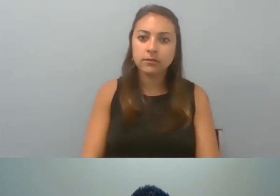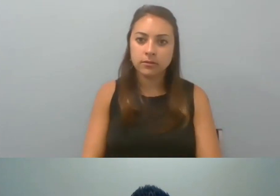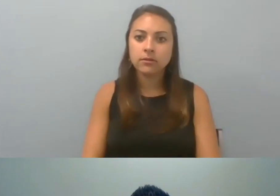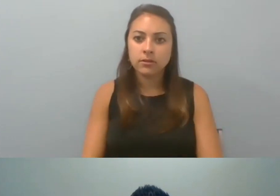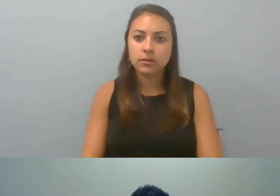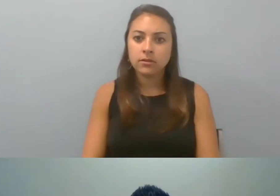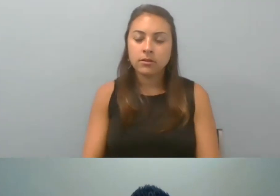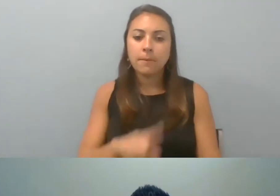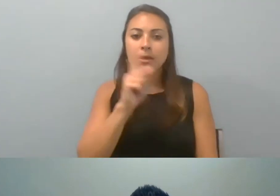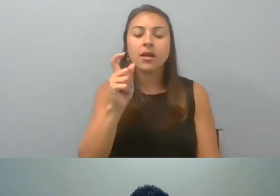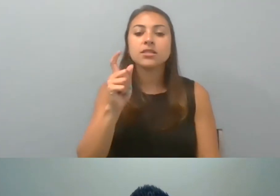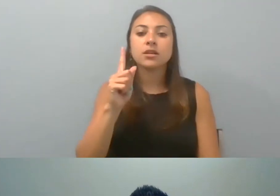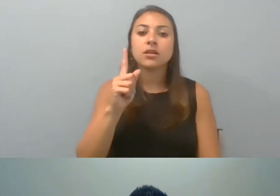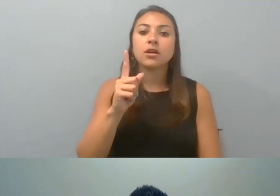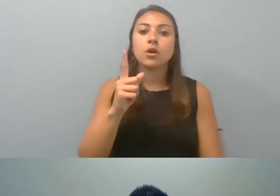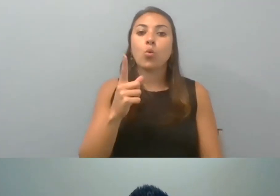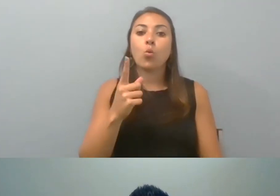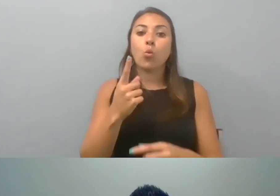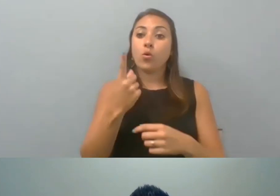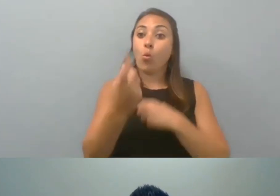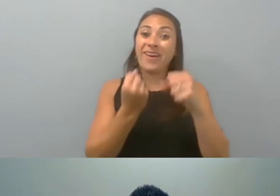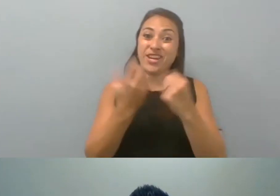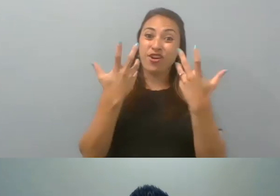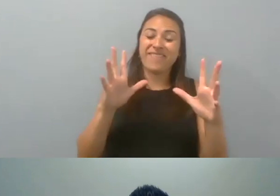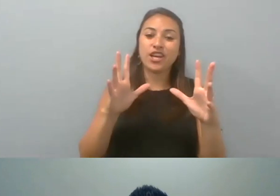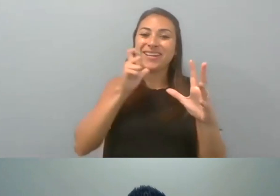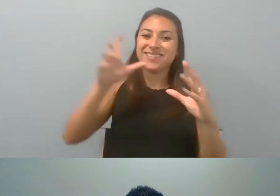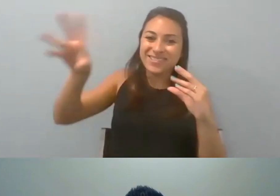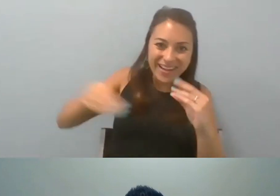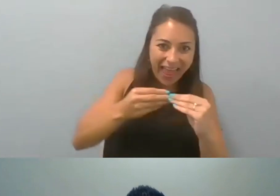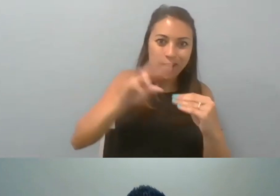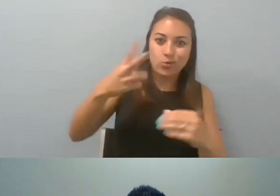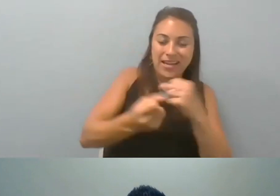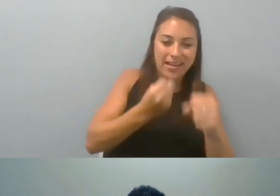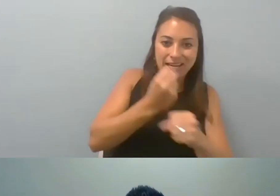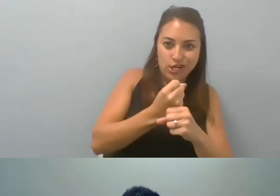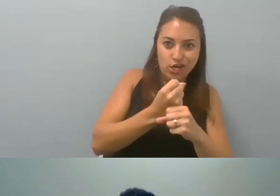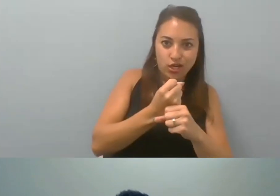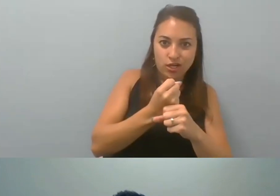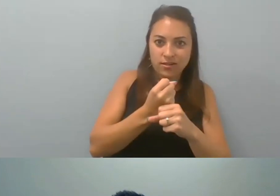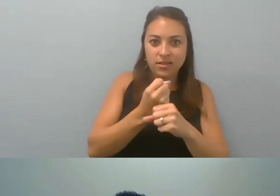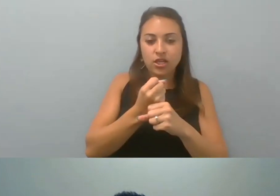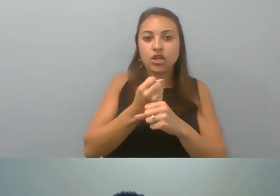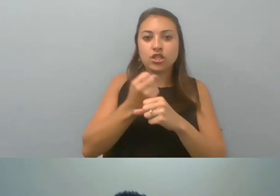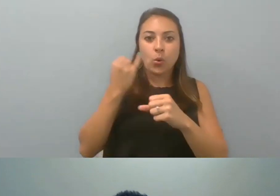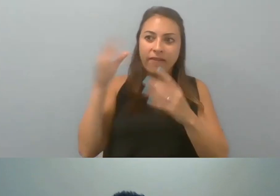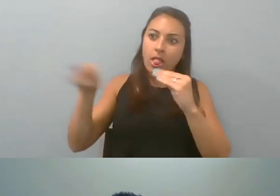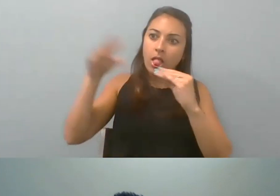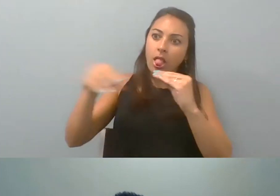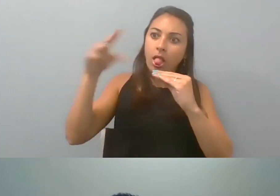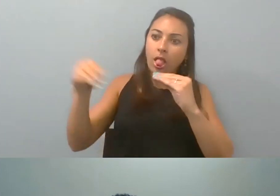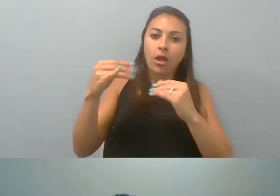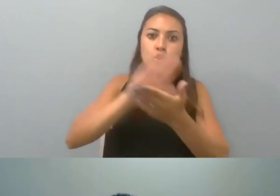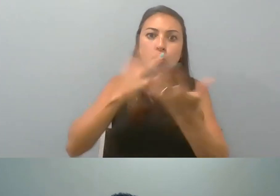will not roll into the next year. So we don't want to get to the end. If somebody continuously is adding points and they get to the end of the academic year and they